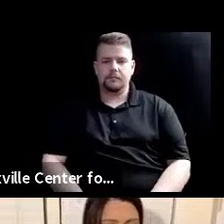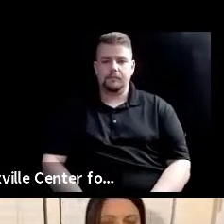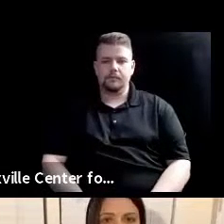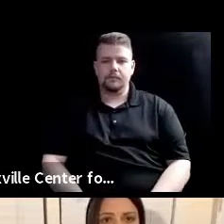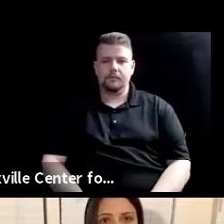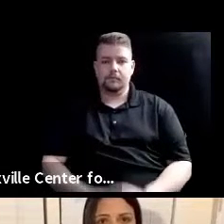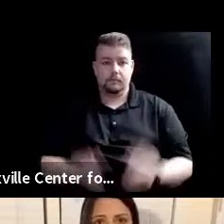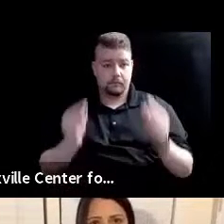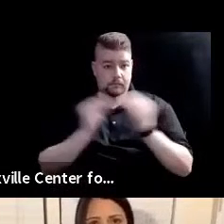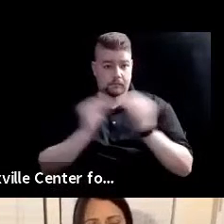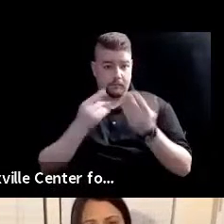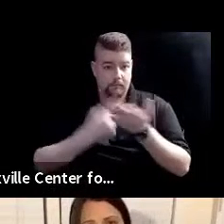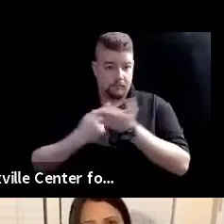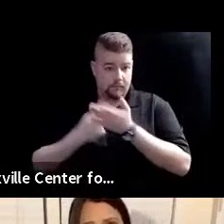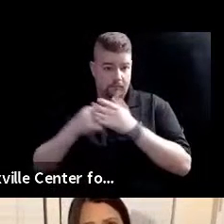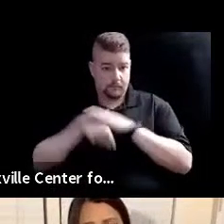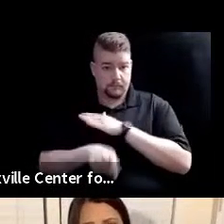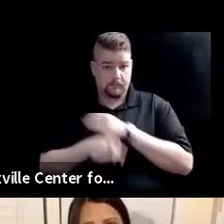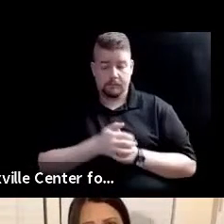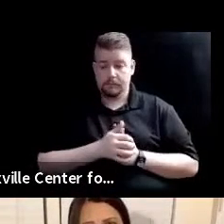Further discussion?